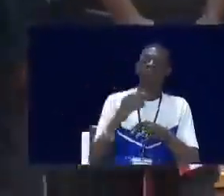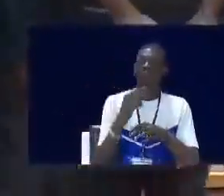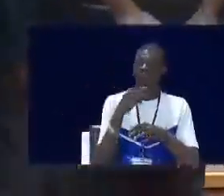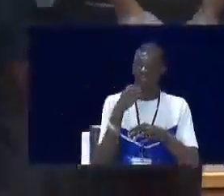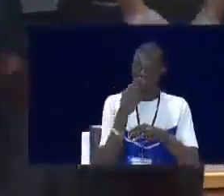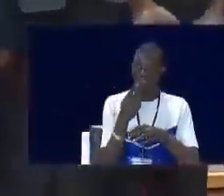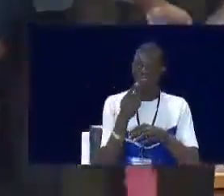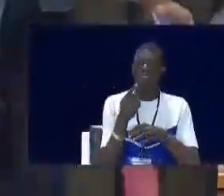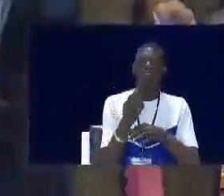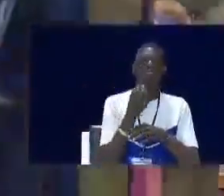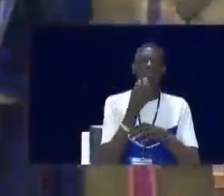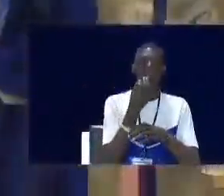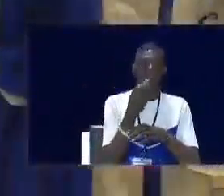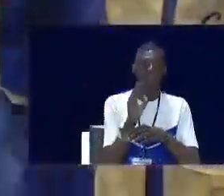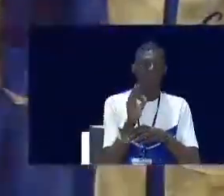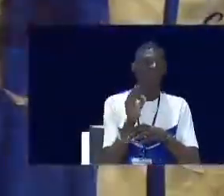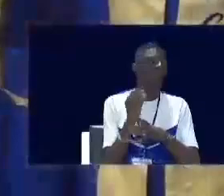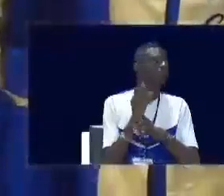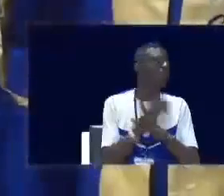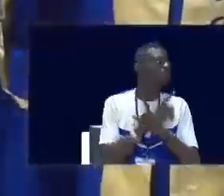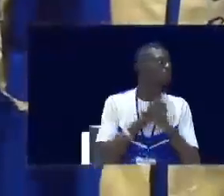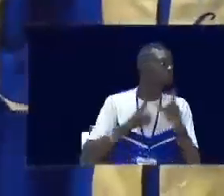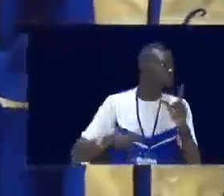Spirit says the